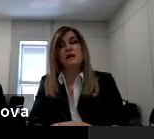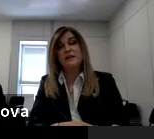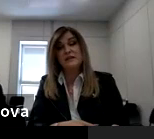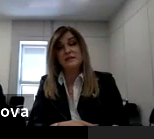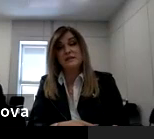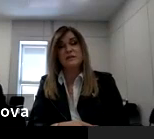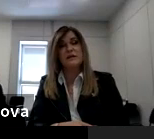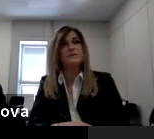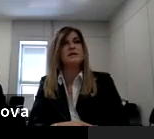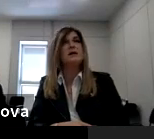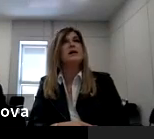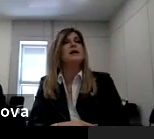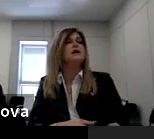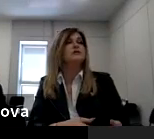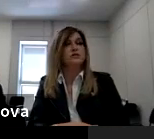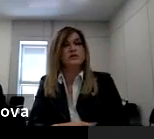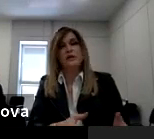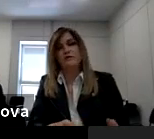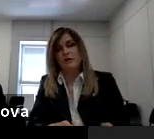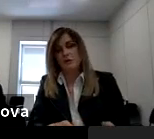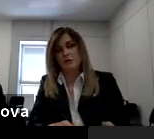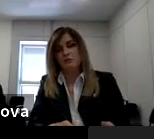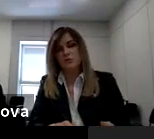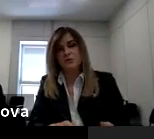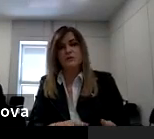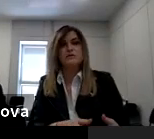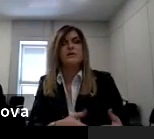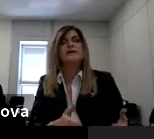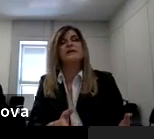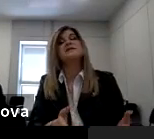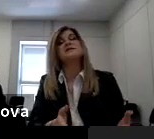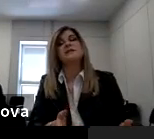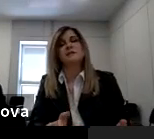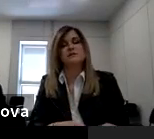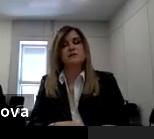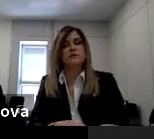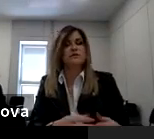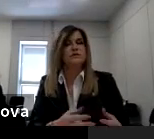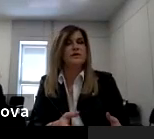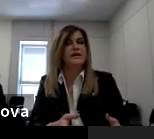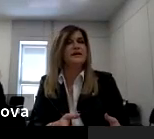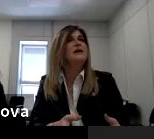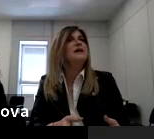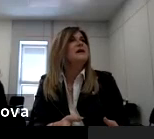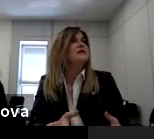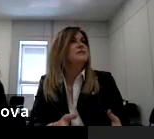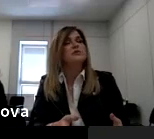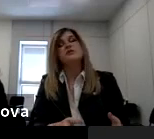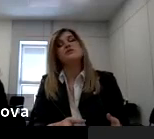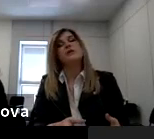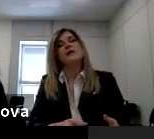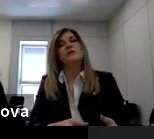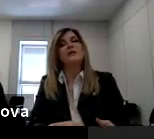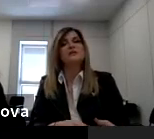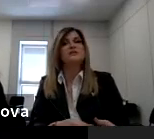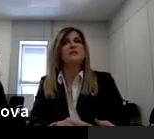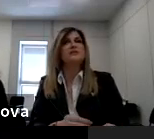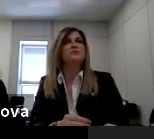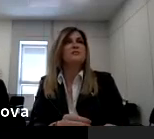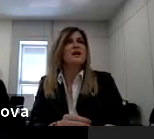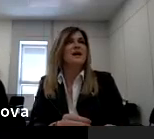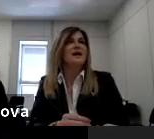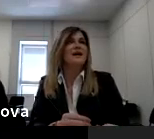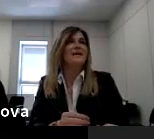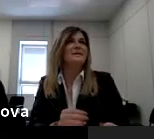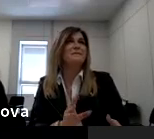and DALI sometimes. And of course, we have our own protocols where it is needed. So where in the projects where we need